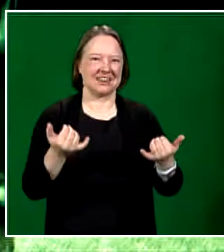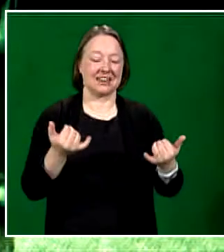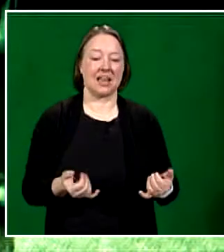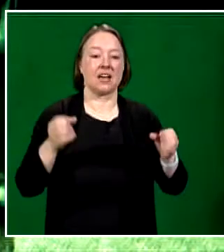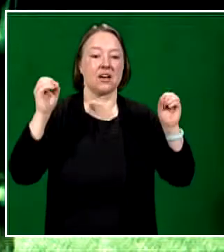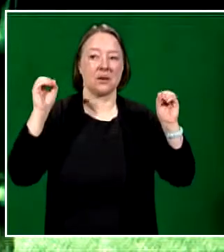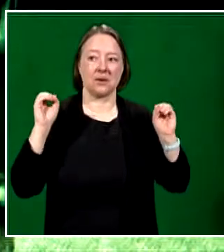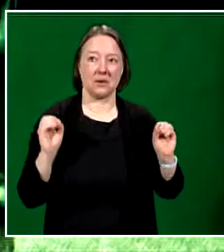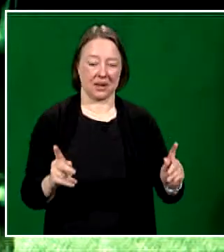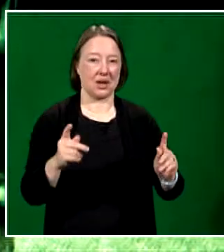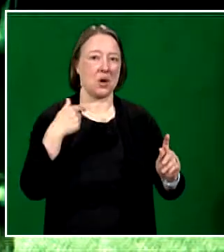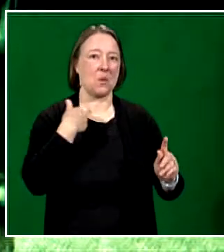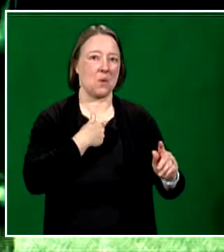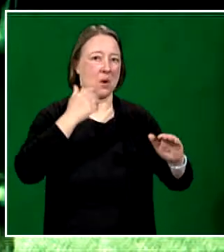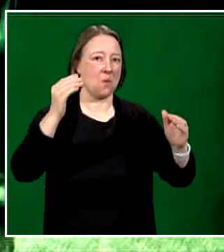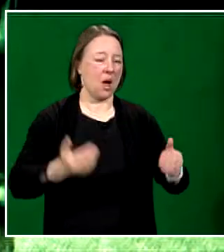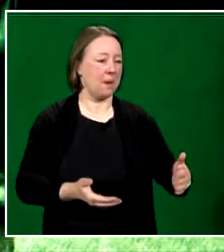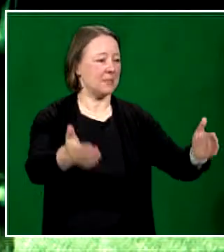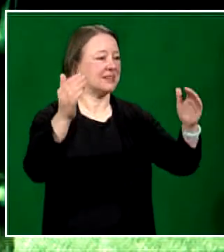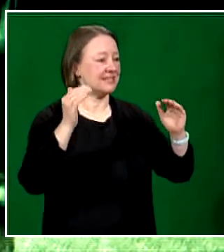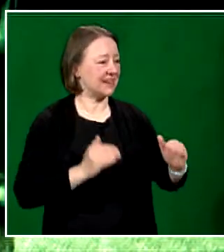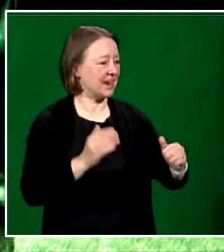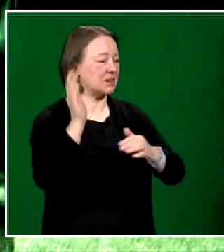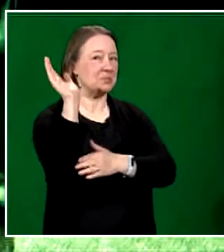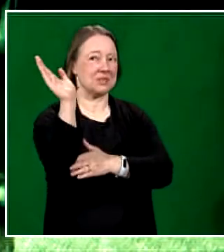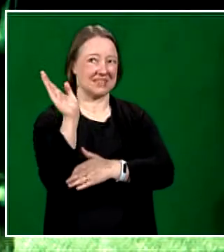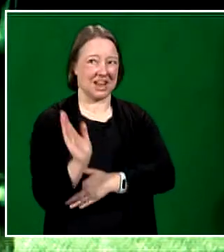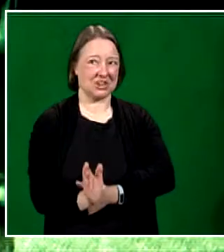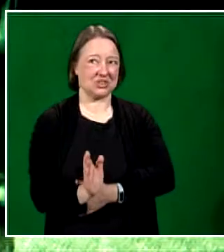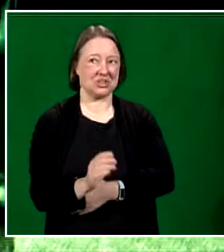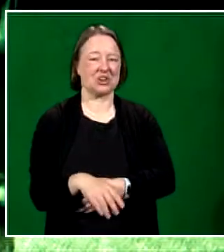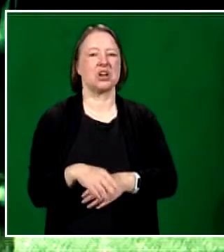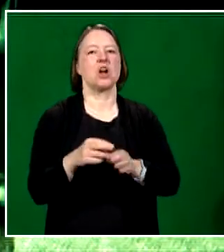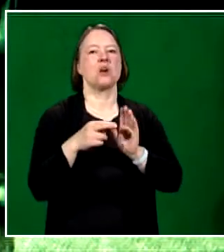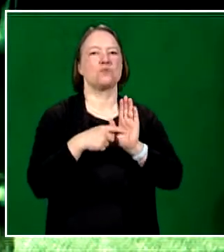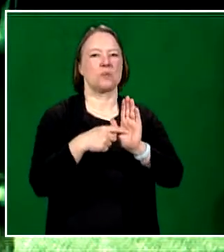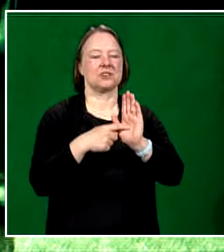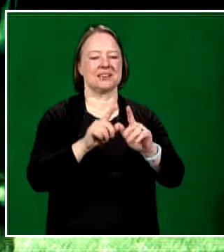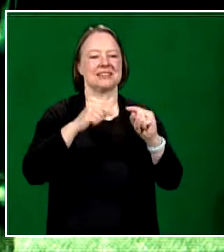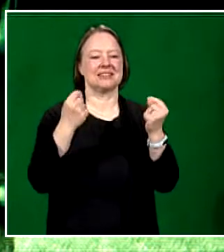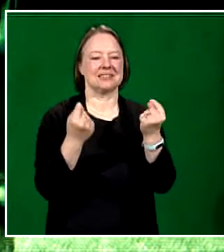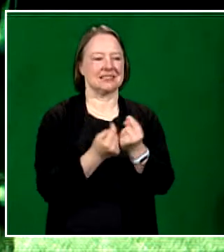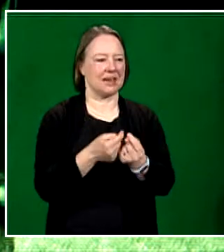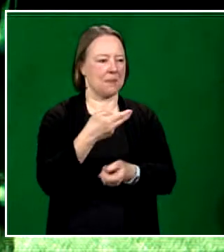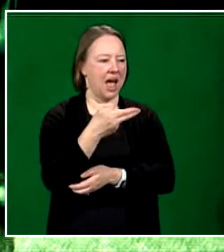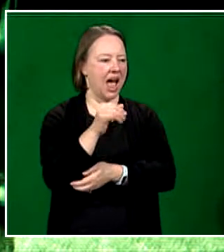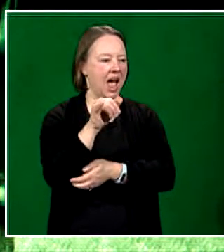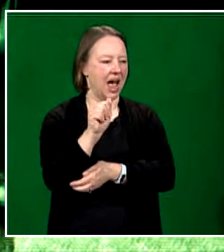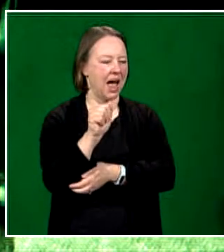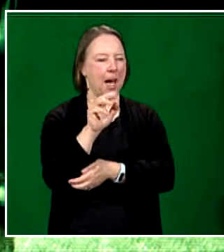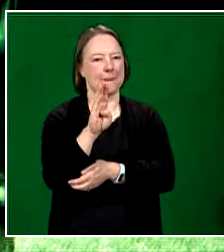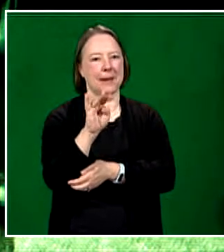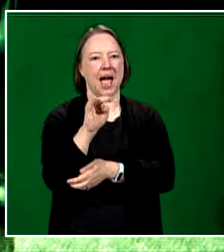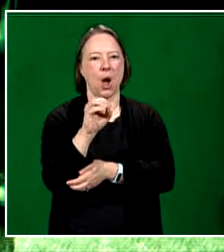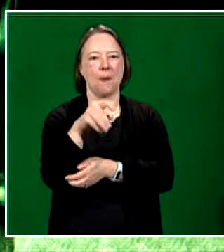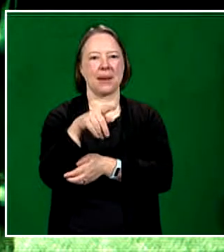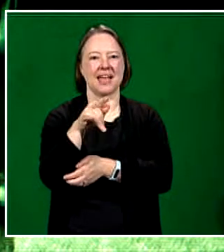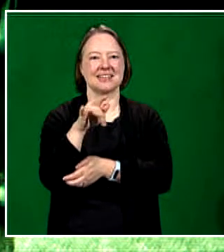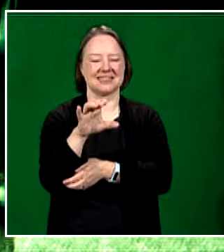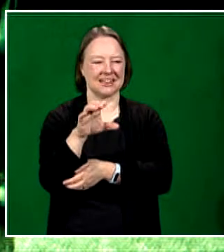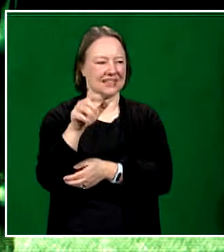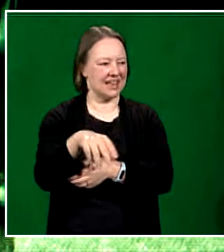All right, we are going to welcome our next presenter. Representing Team Hya Bioplastics is